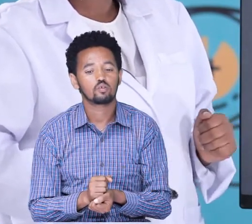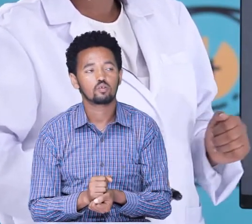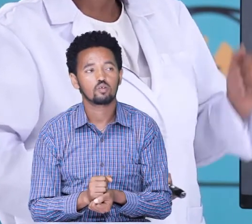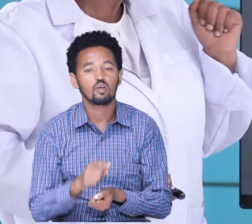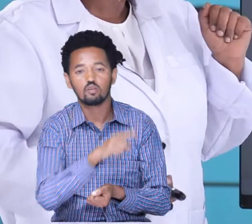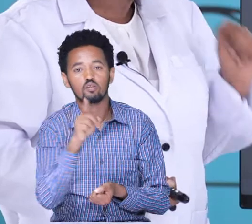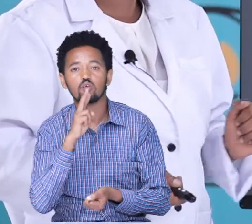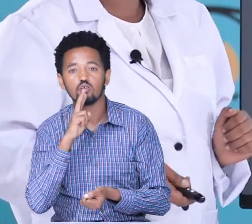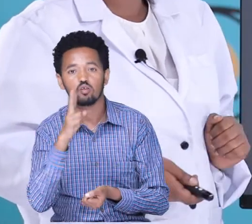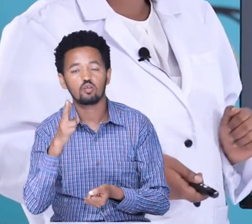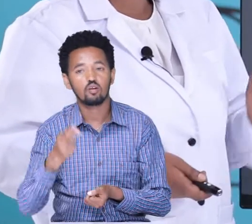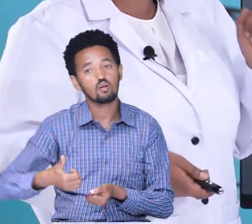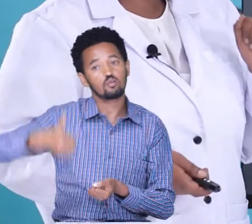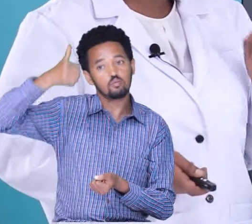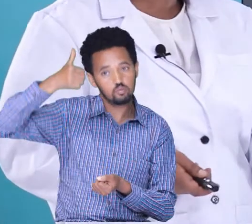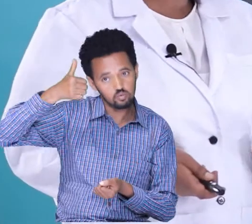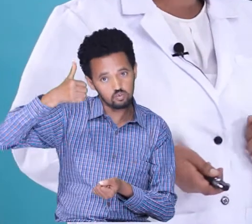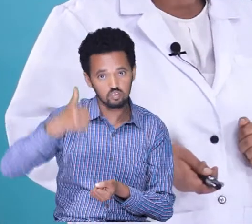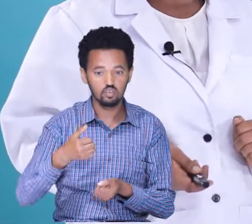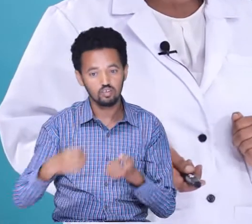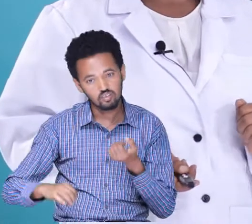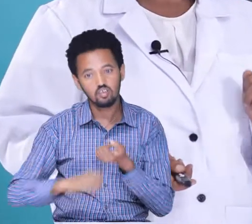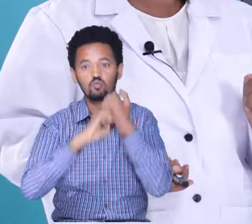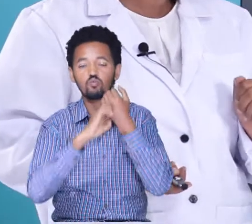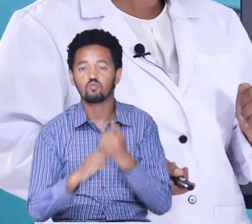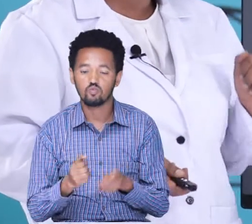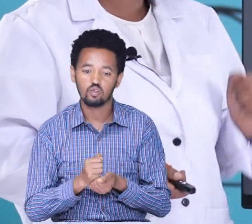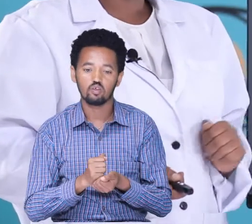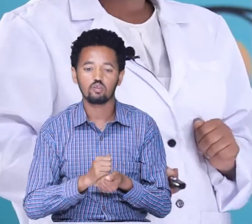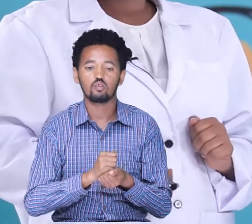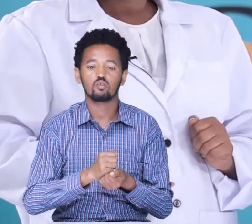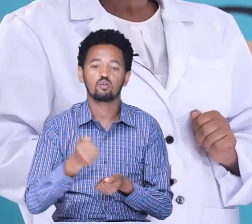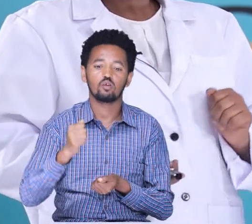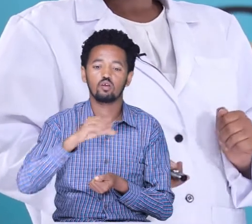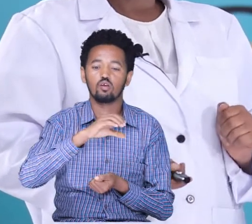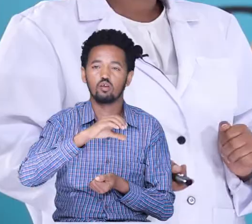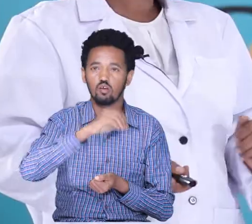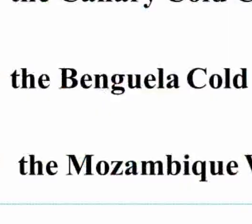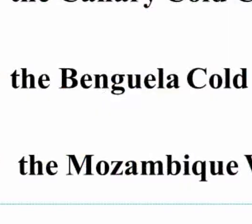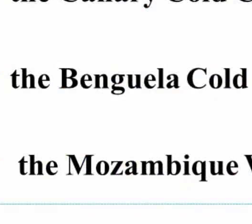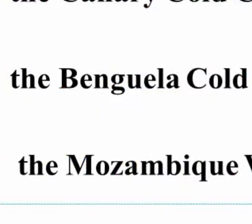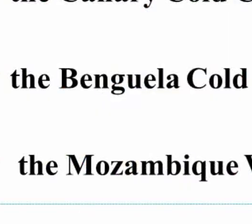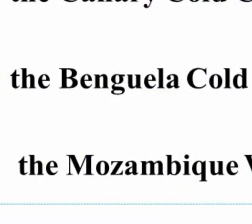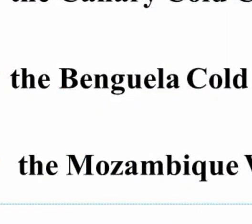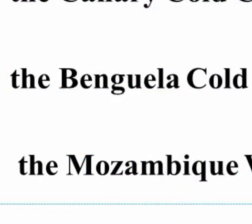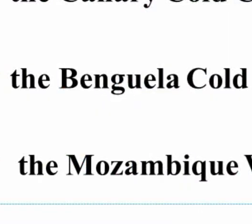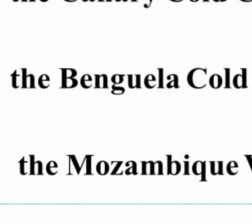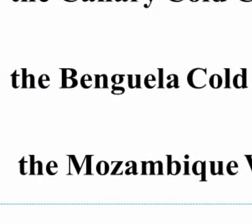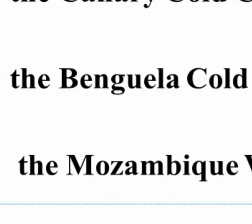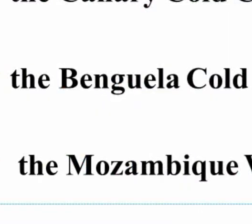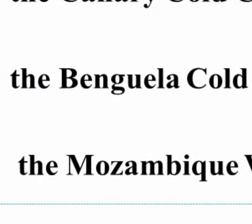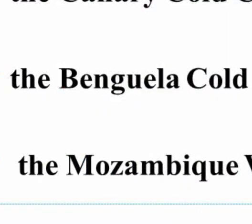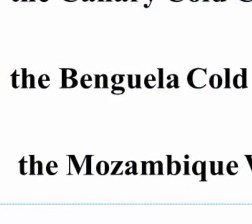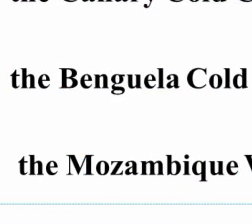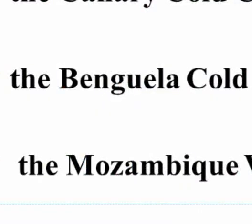There are major ocean currents that affect the climate condition of Africa. These are the Canary cold